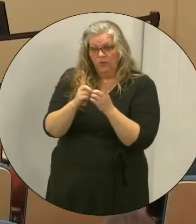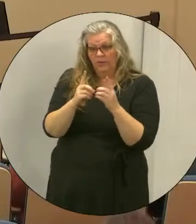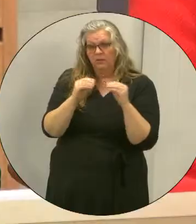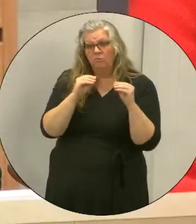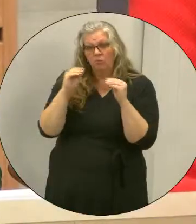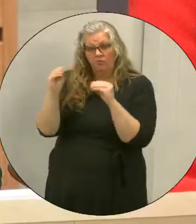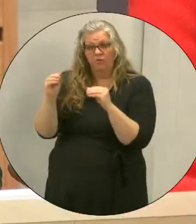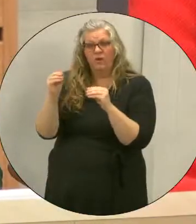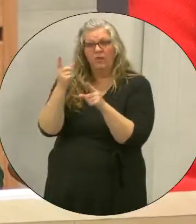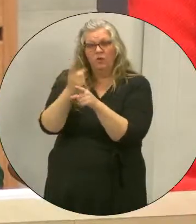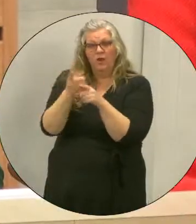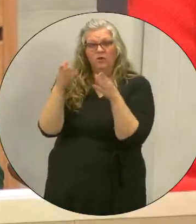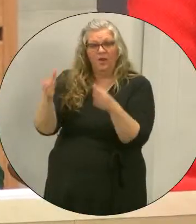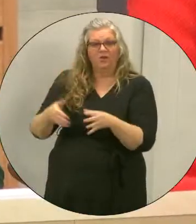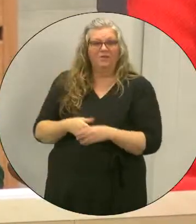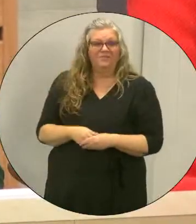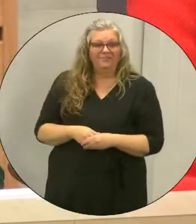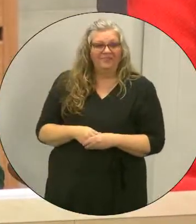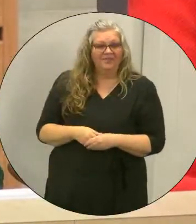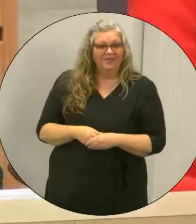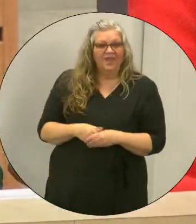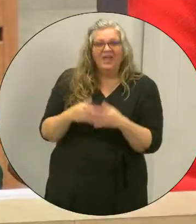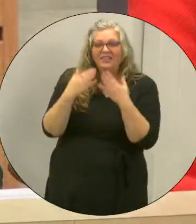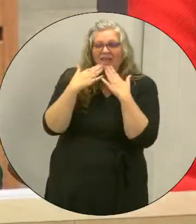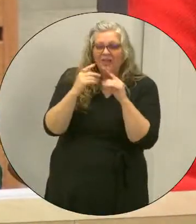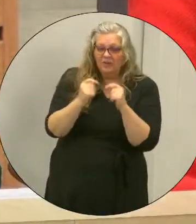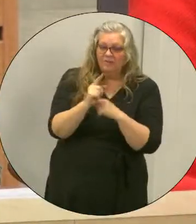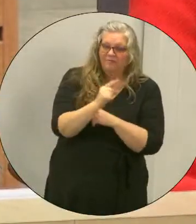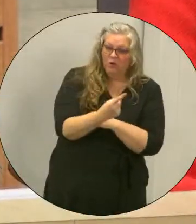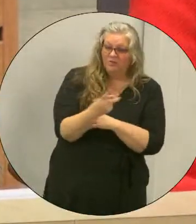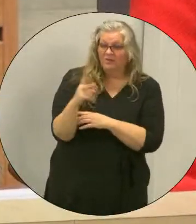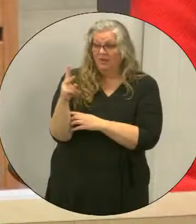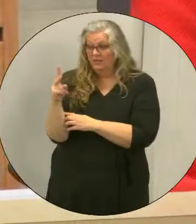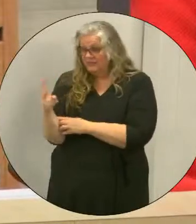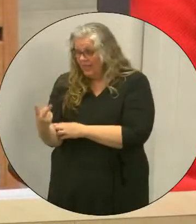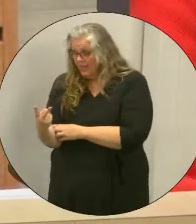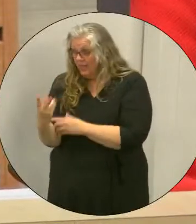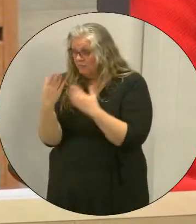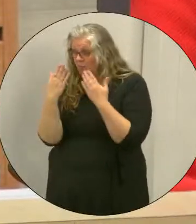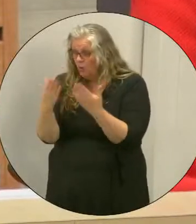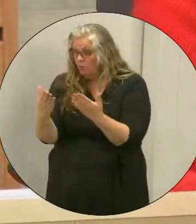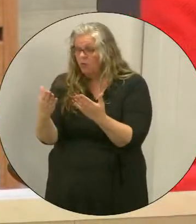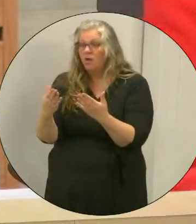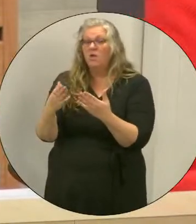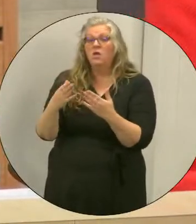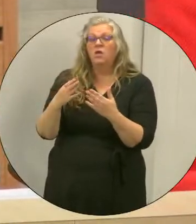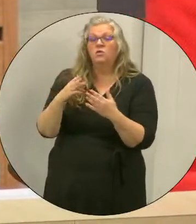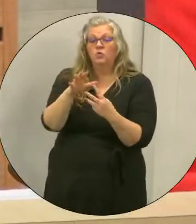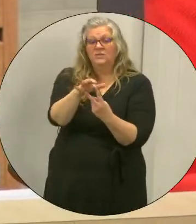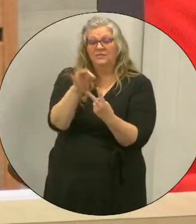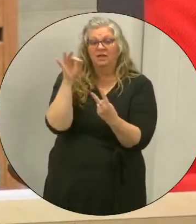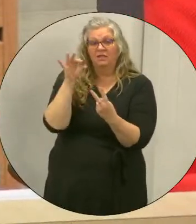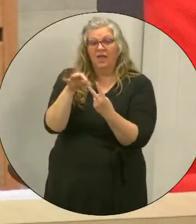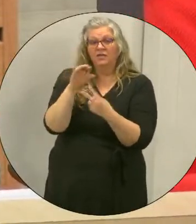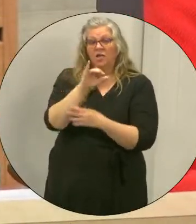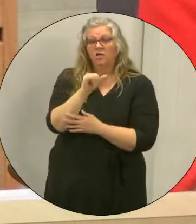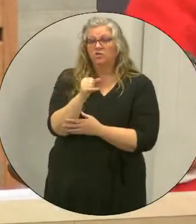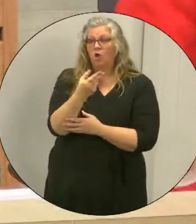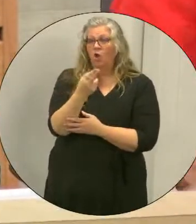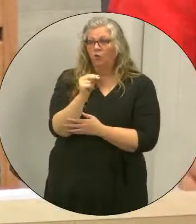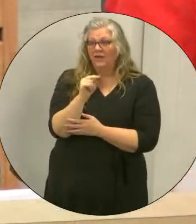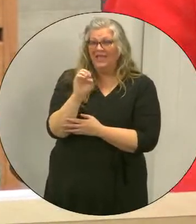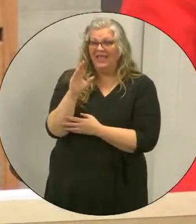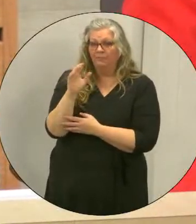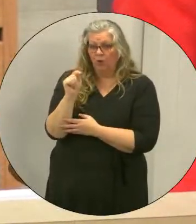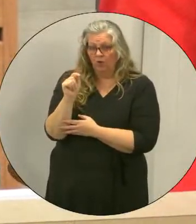direction. Thank you, team. So I have a first and a second. The motion is to select Joan Ebert